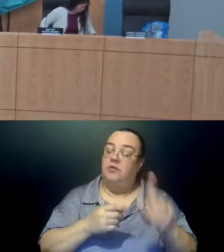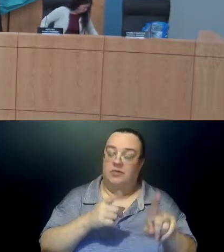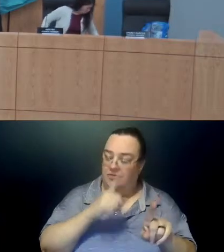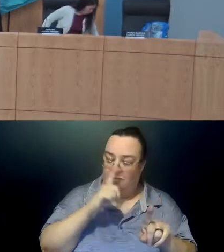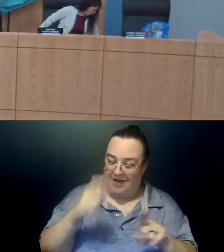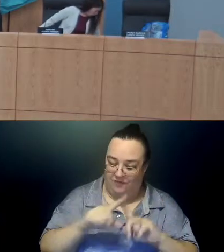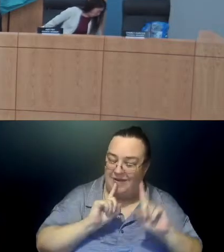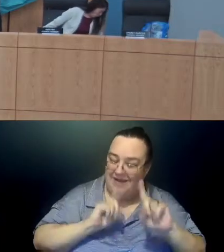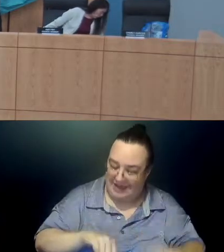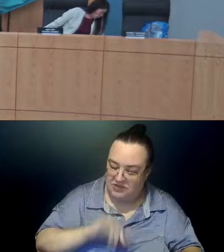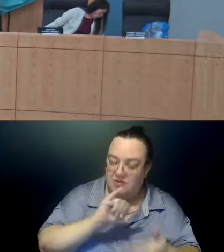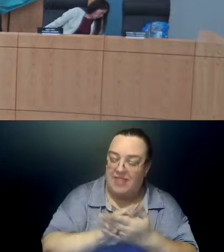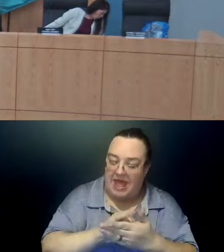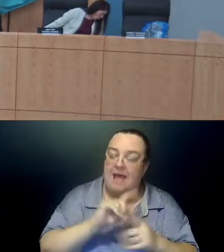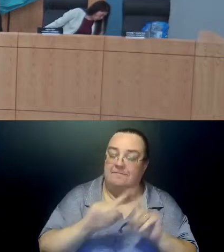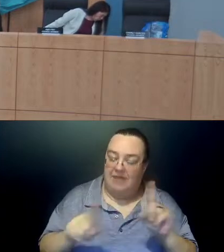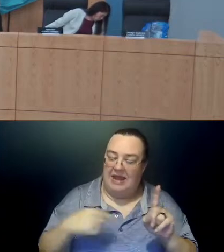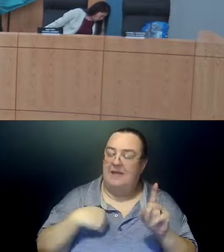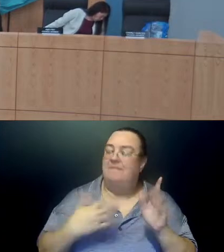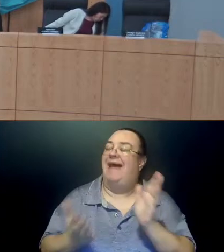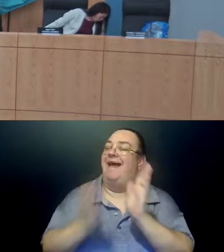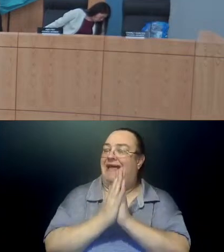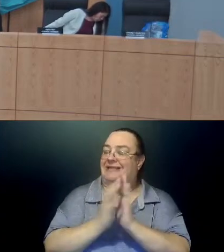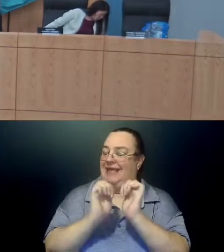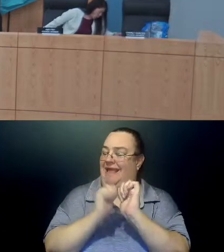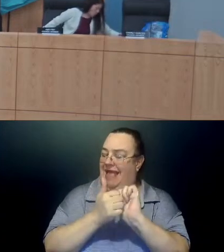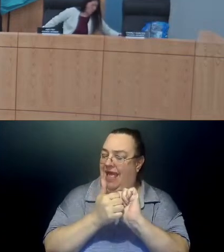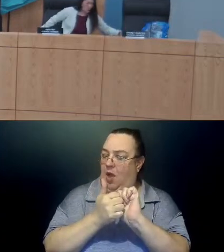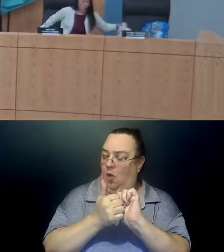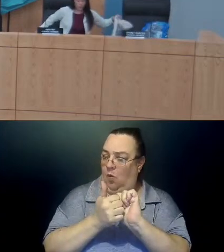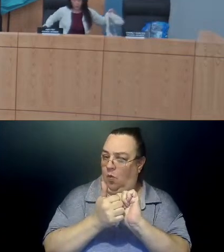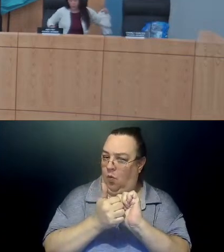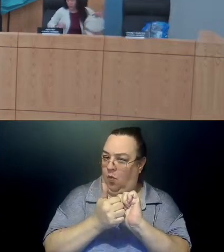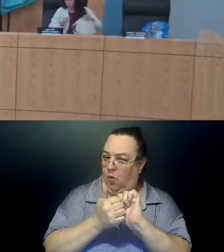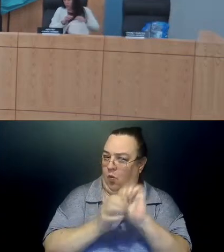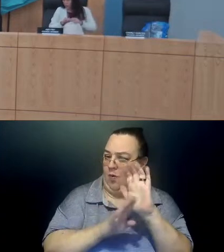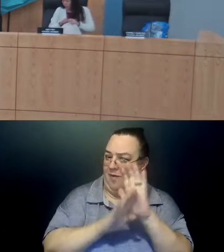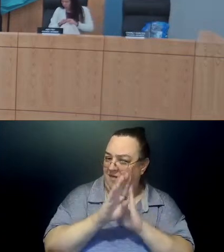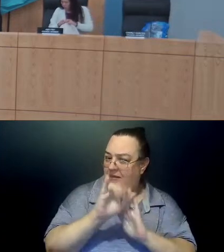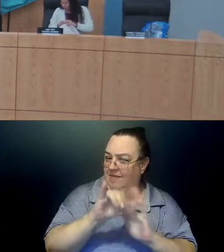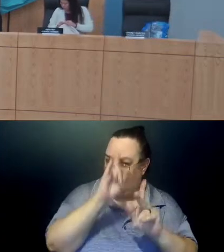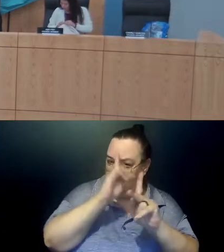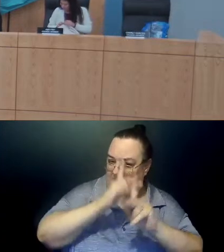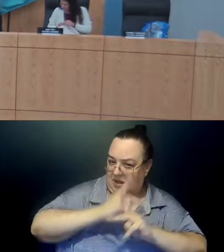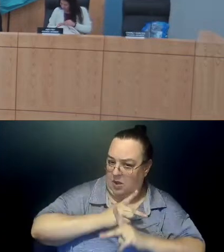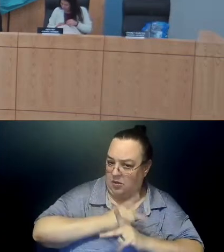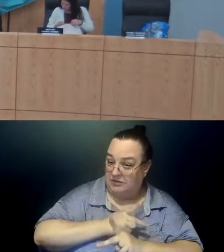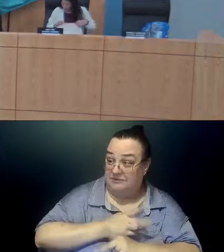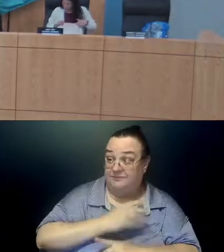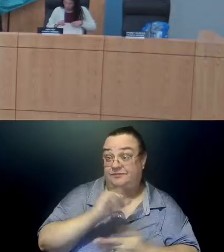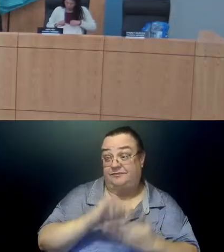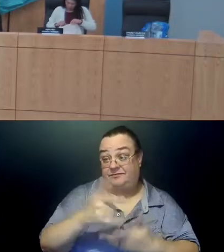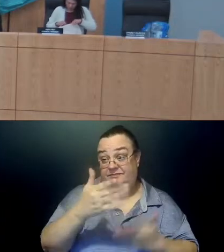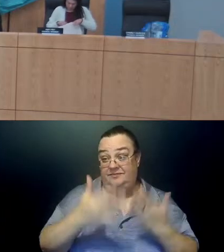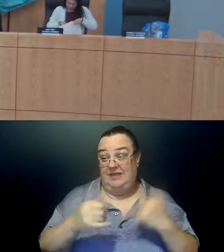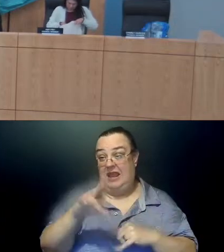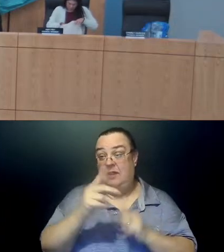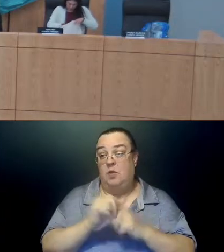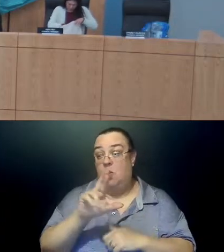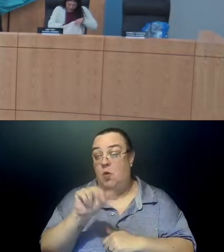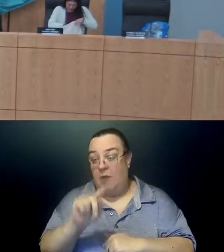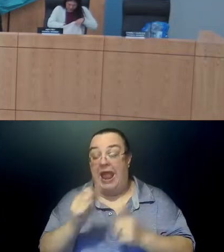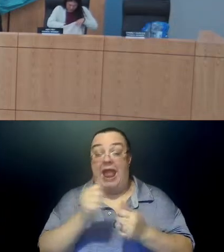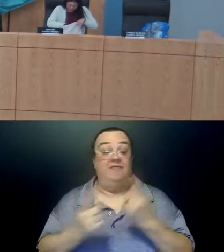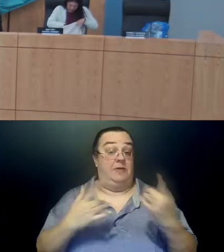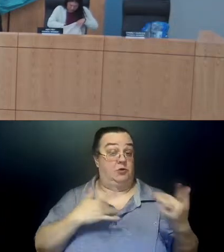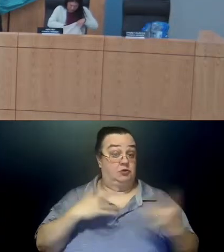just asking how the calculation was developed, and that you might end up with a rate that everybody's concerned about,